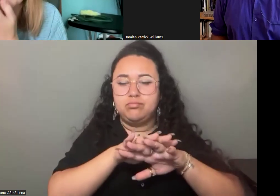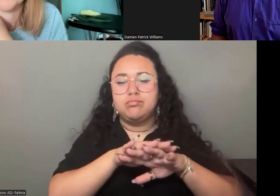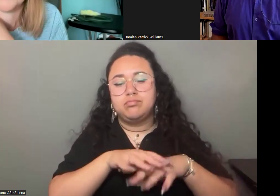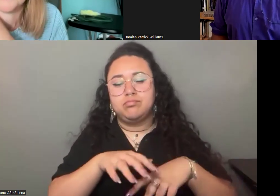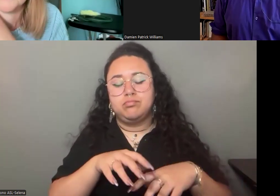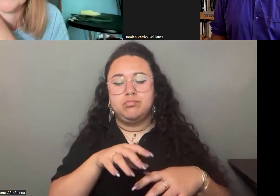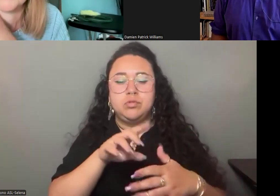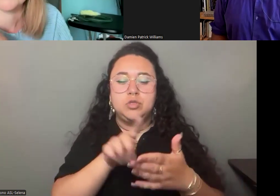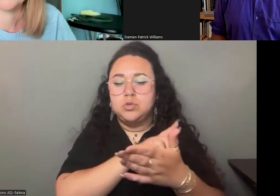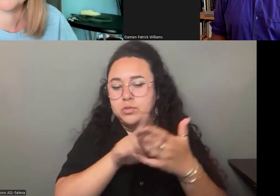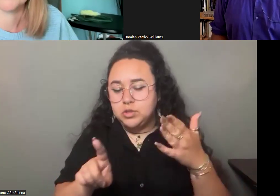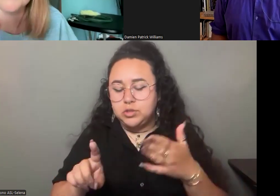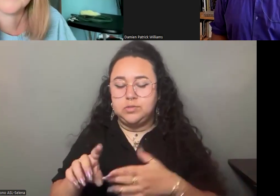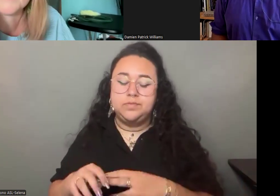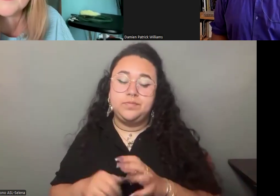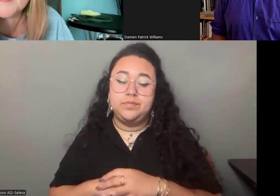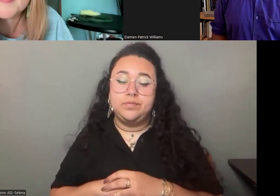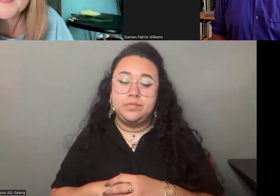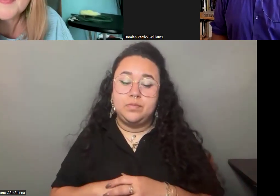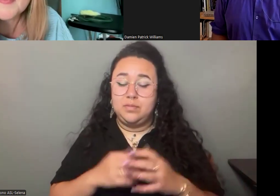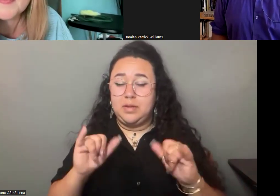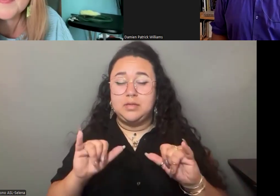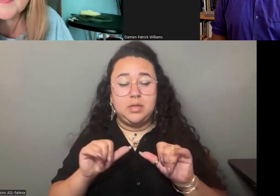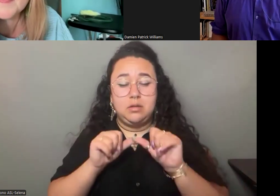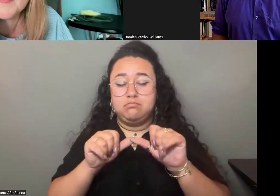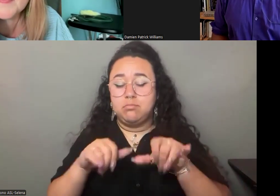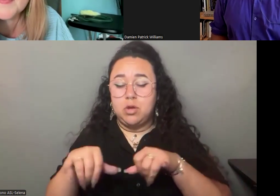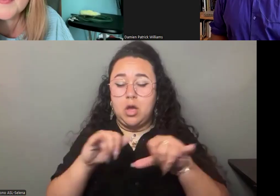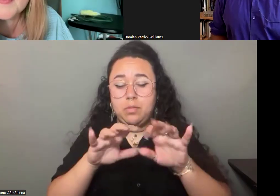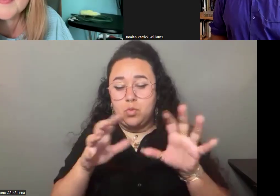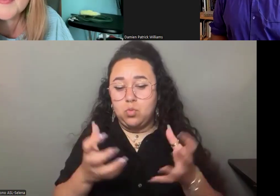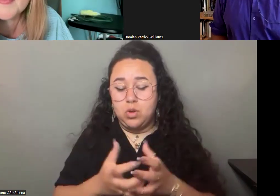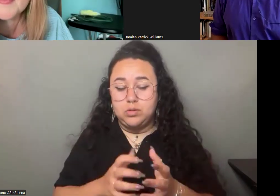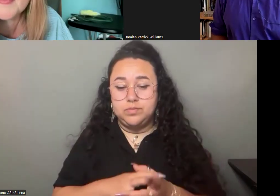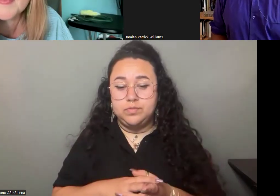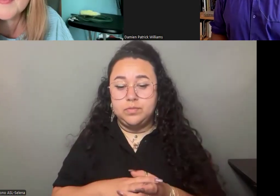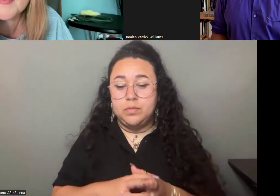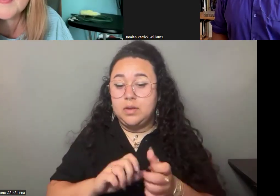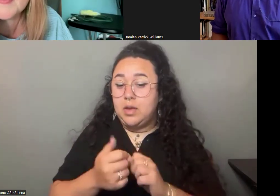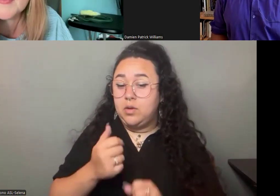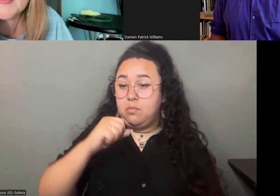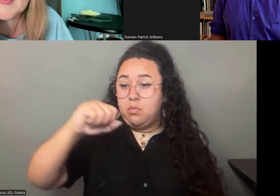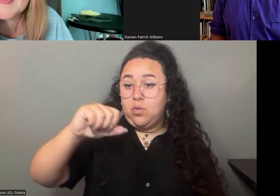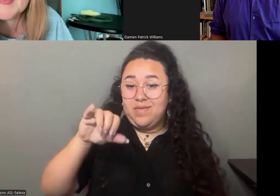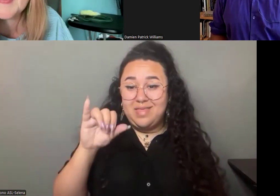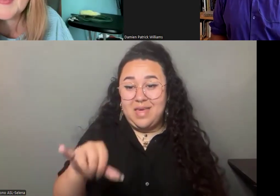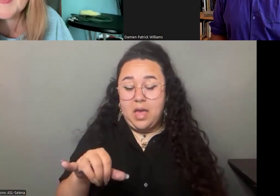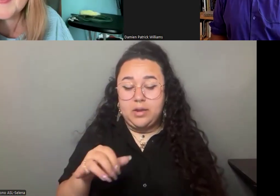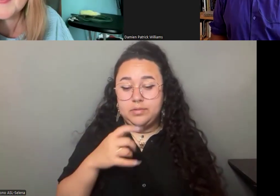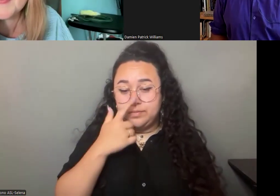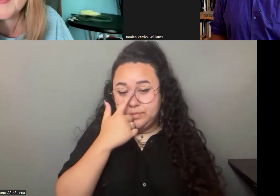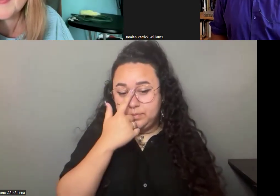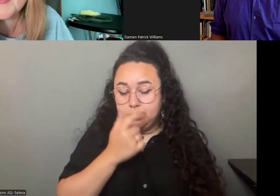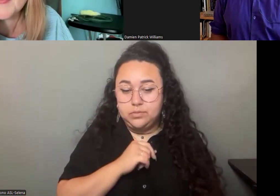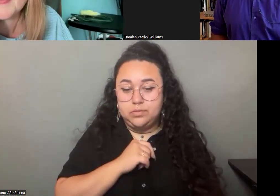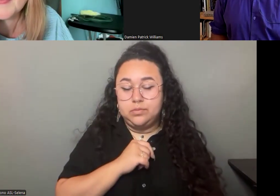contexts. The only ways I know of to kind of push back against it, or to push back against it, to highlight